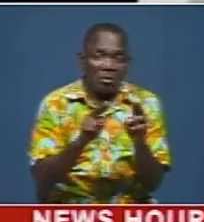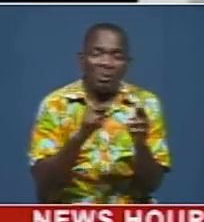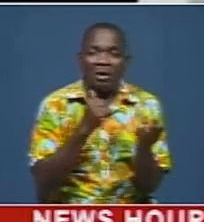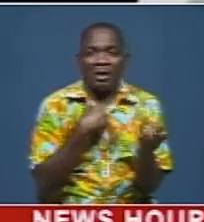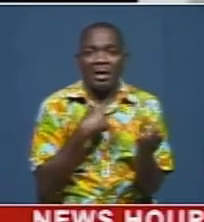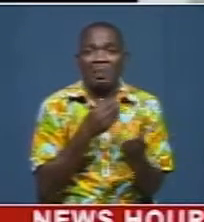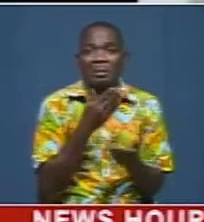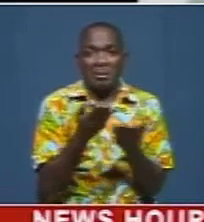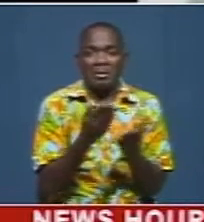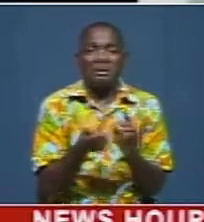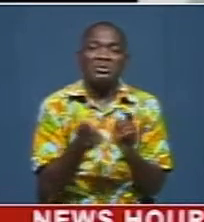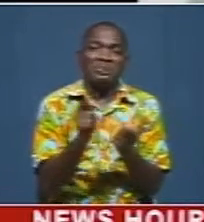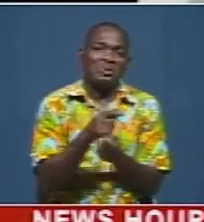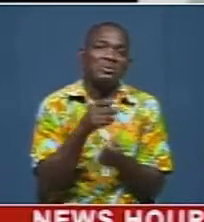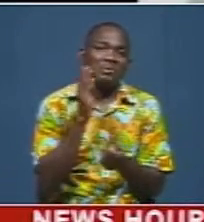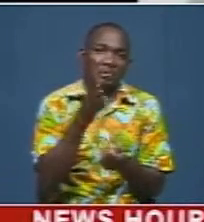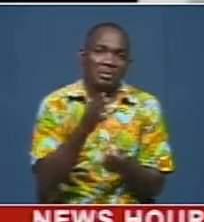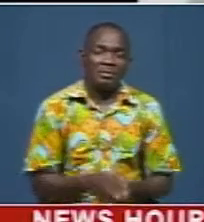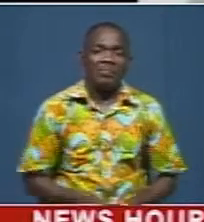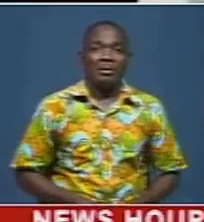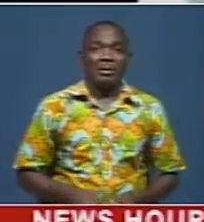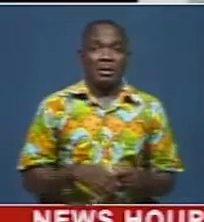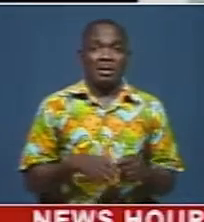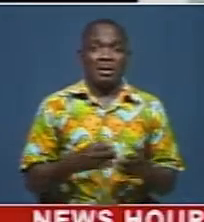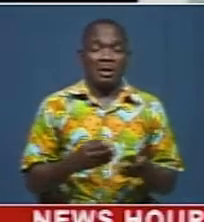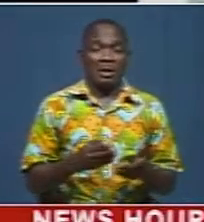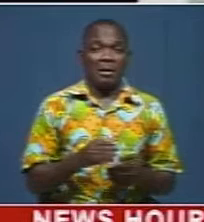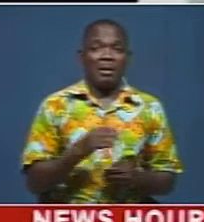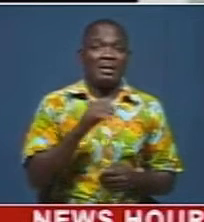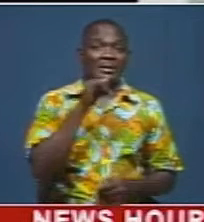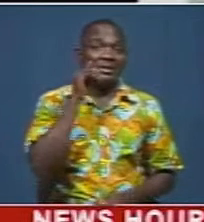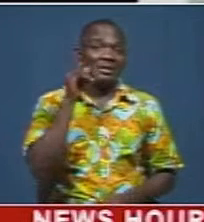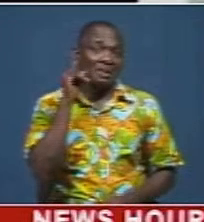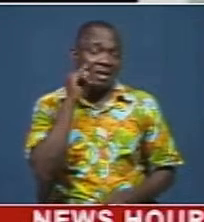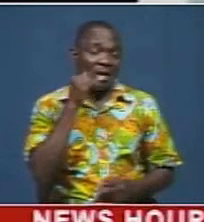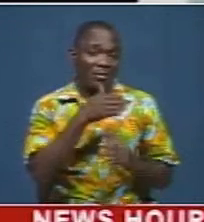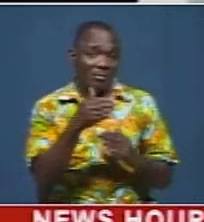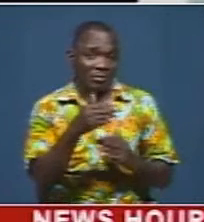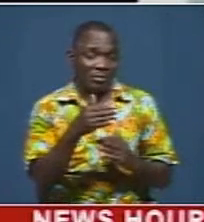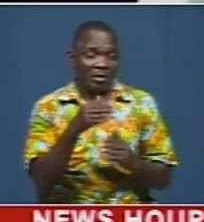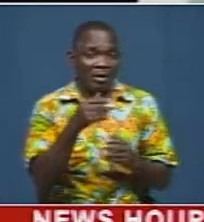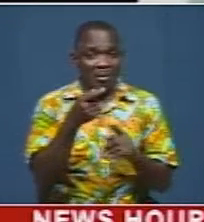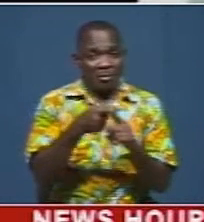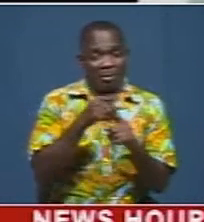things may change. From Monday, so yesterday, it has declined by